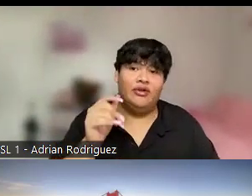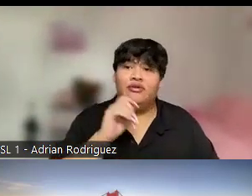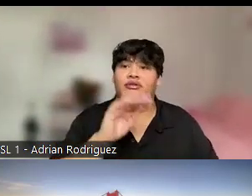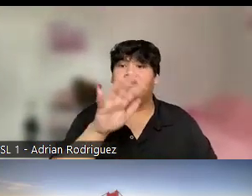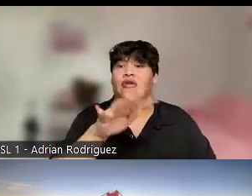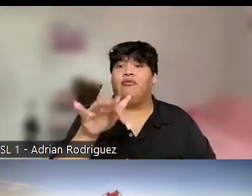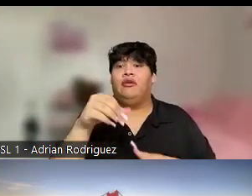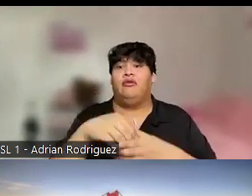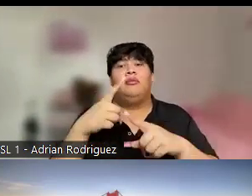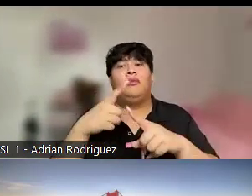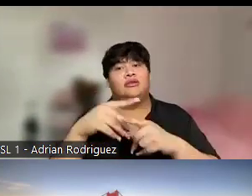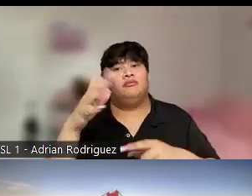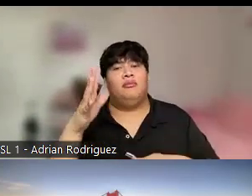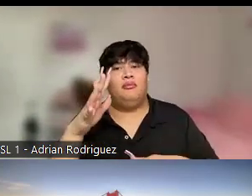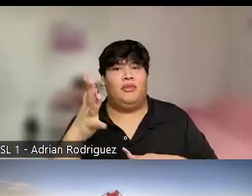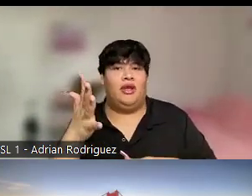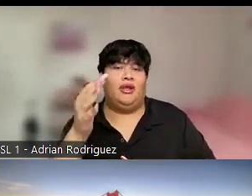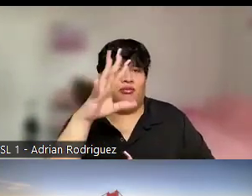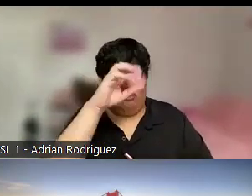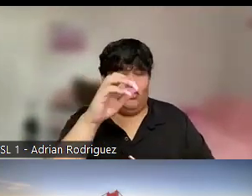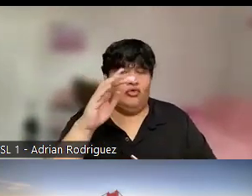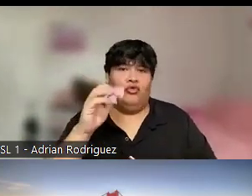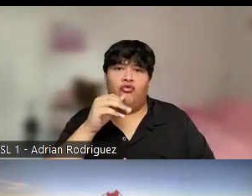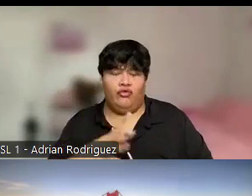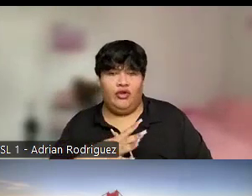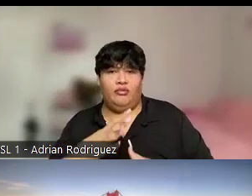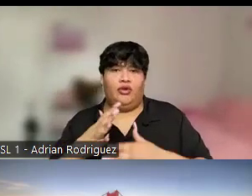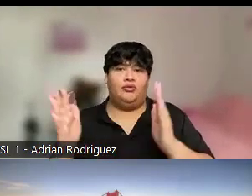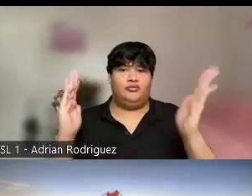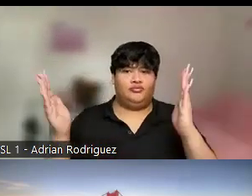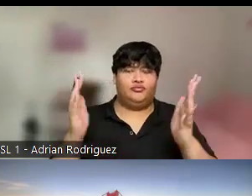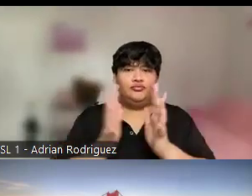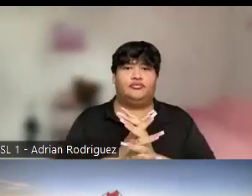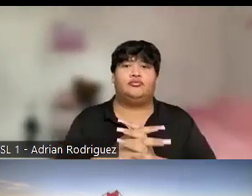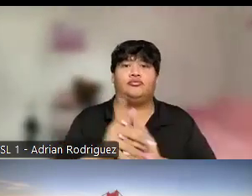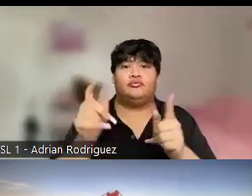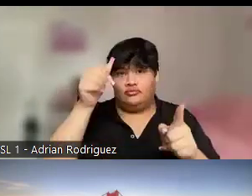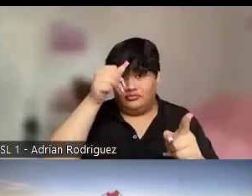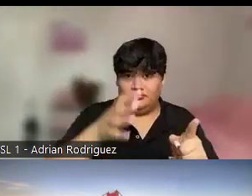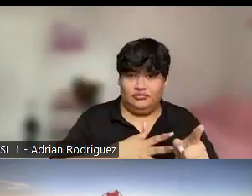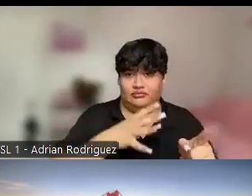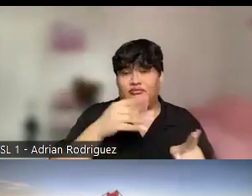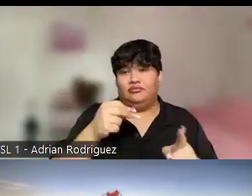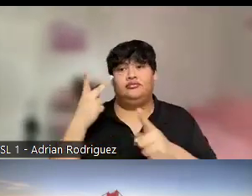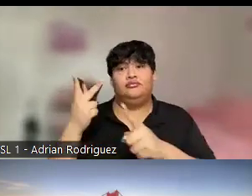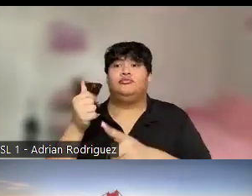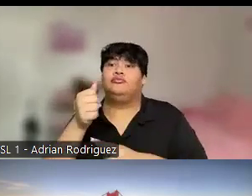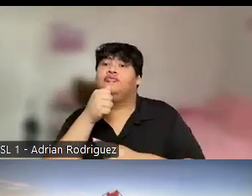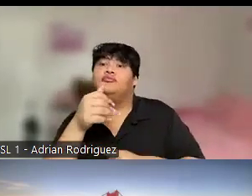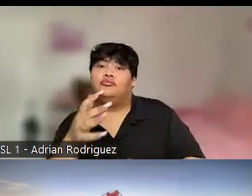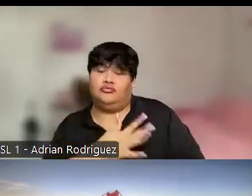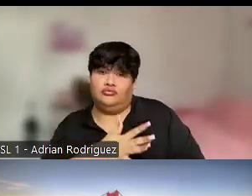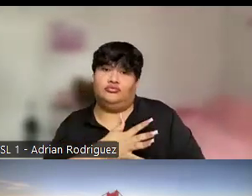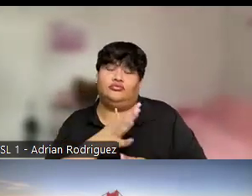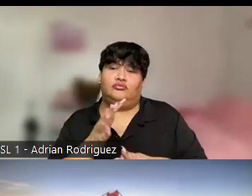by sex. And what we see here in the blue columns are men, and what we see in the purple columns are